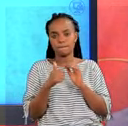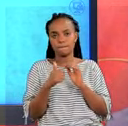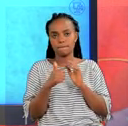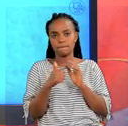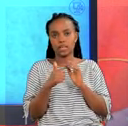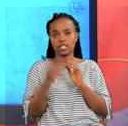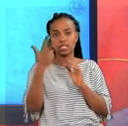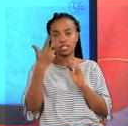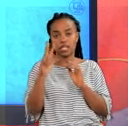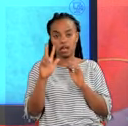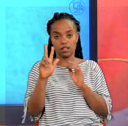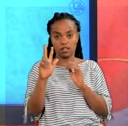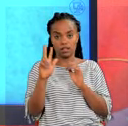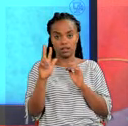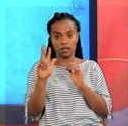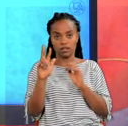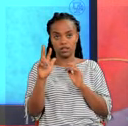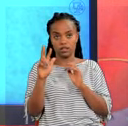13.